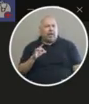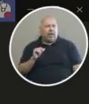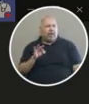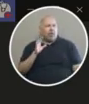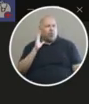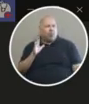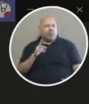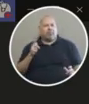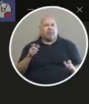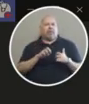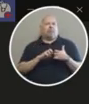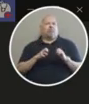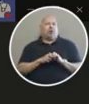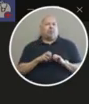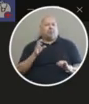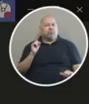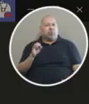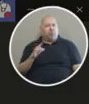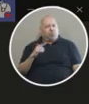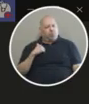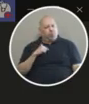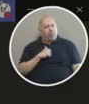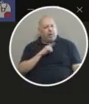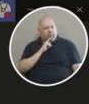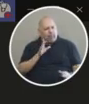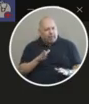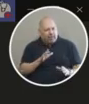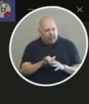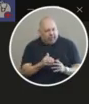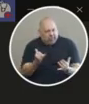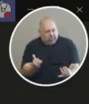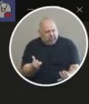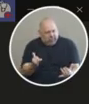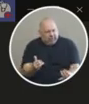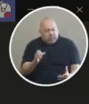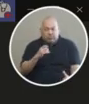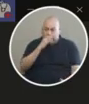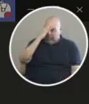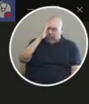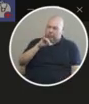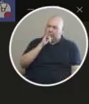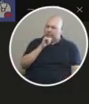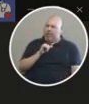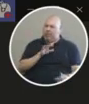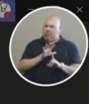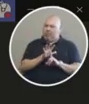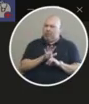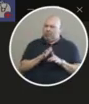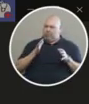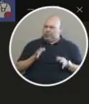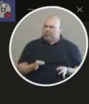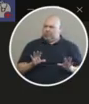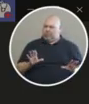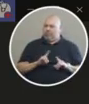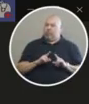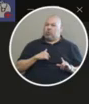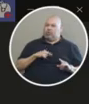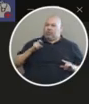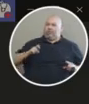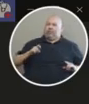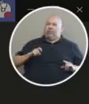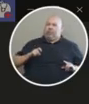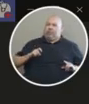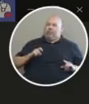it's going to be a big problem. So we are planning for that now. So I know these are not popular decisions, but these are